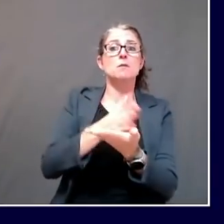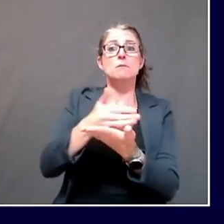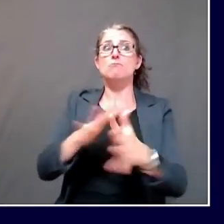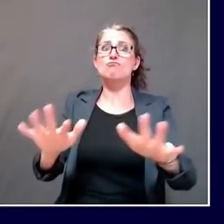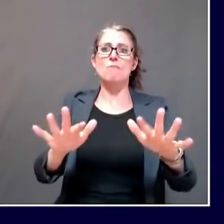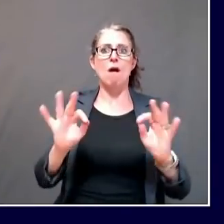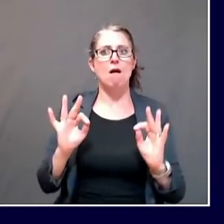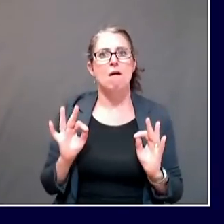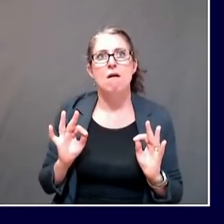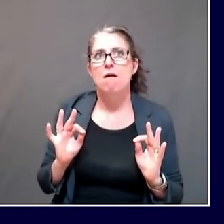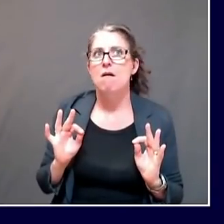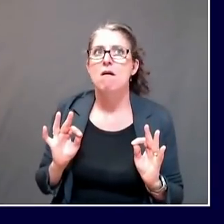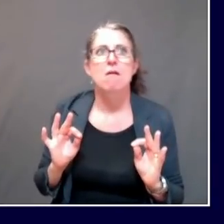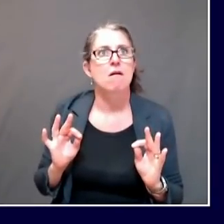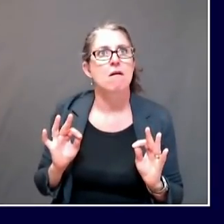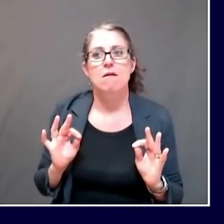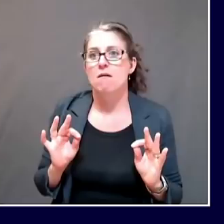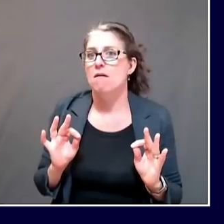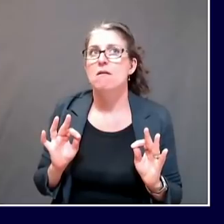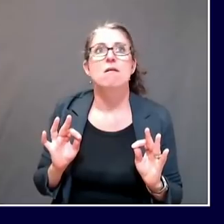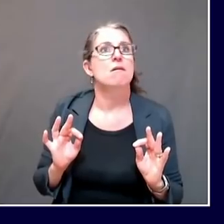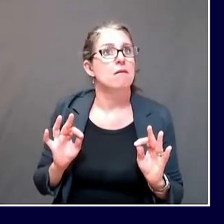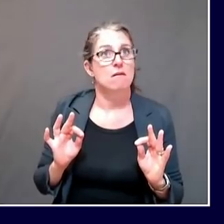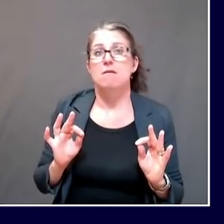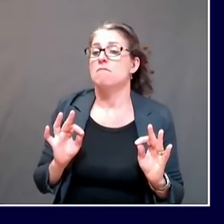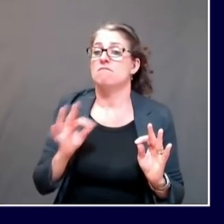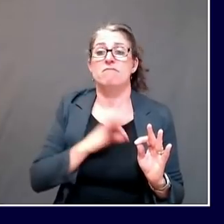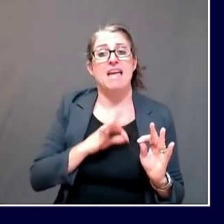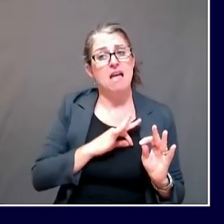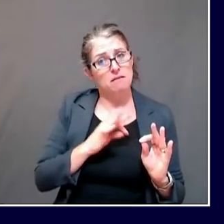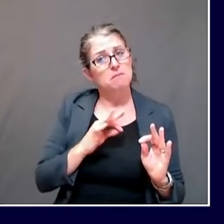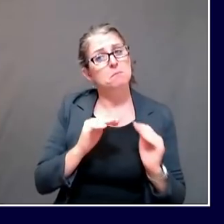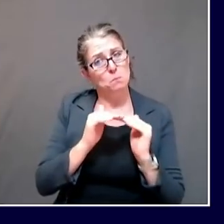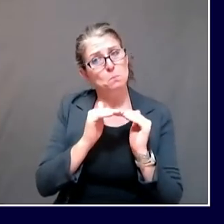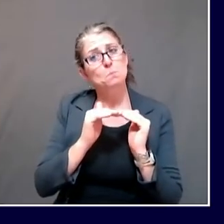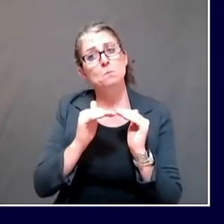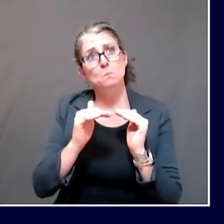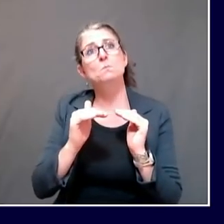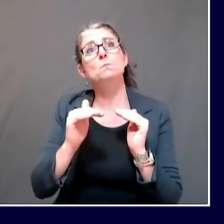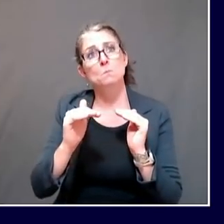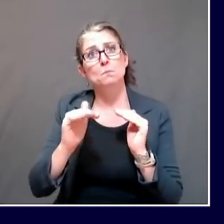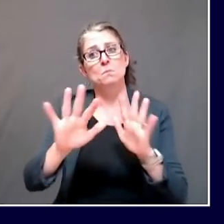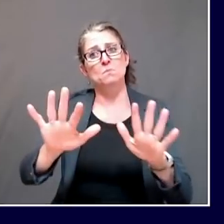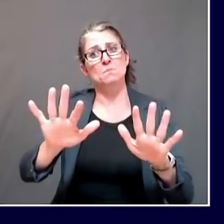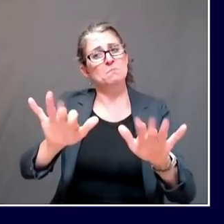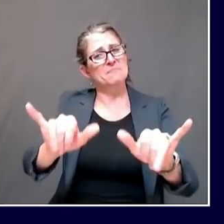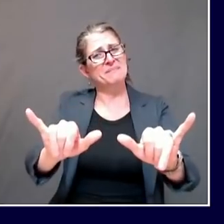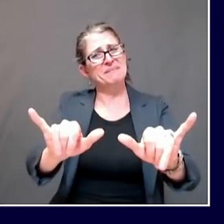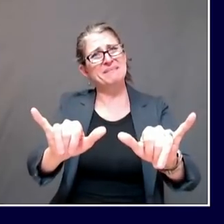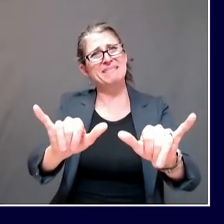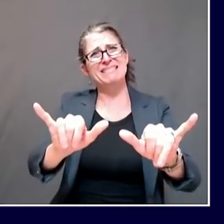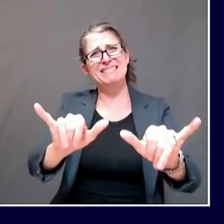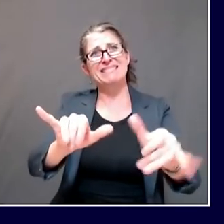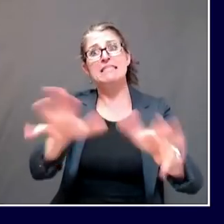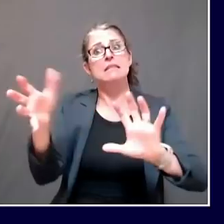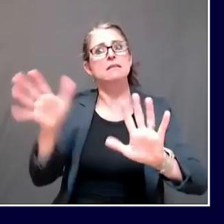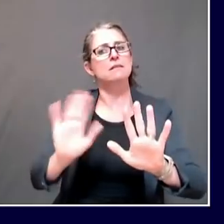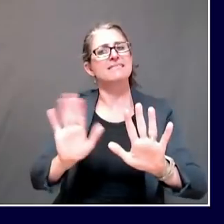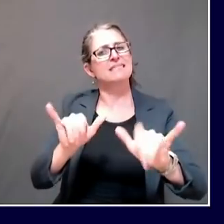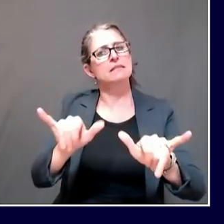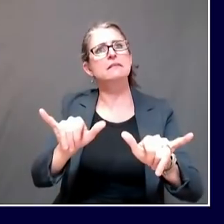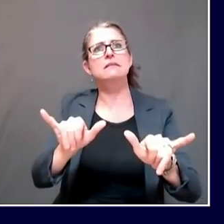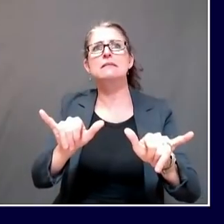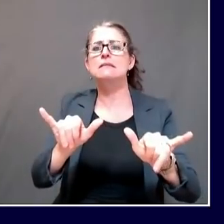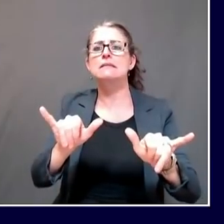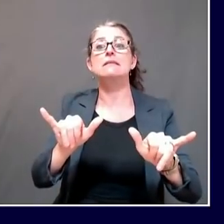all states and local governments across the country so that we can continue to preserve those critical services in all states and chart